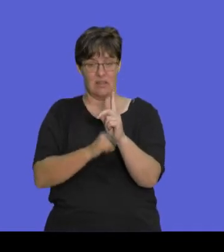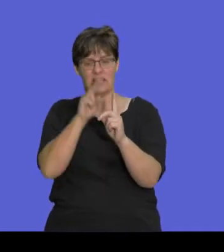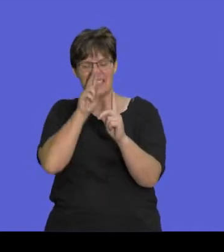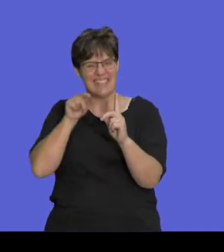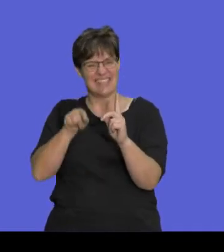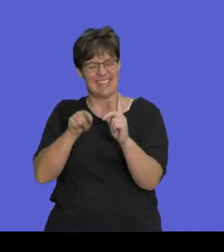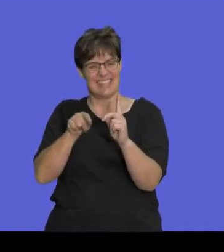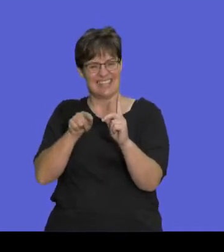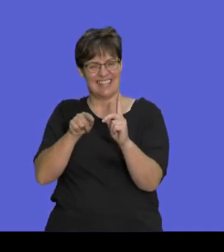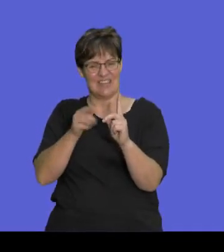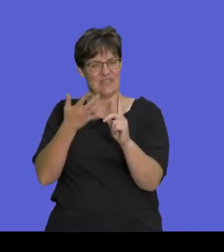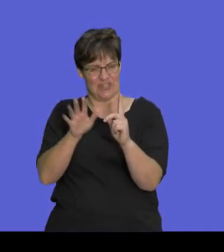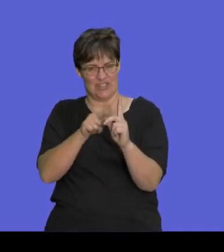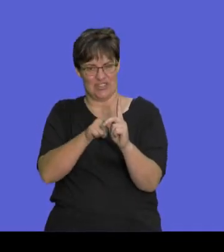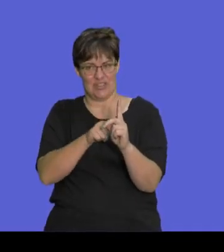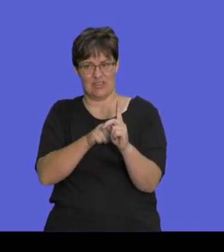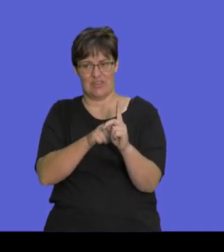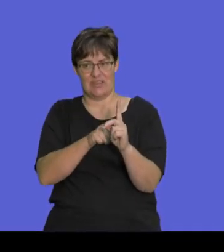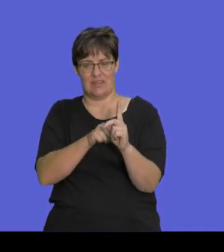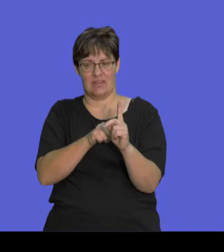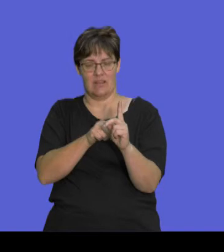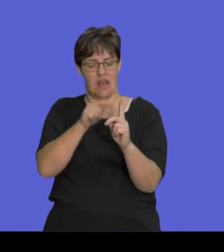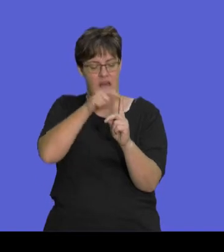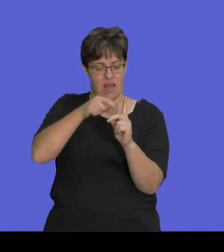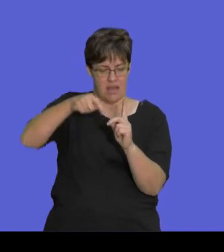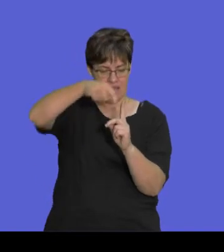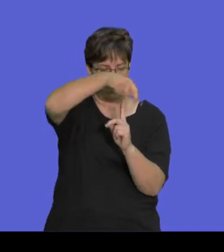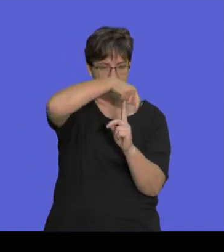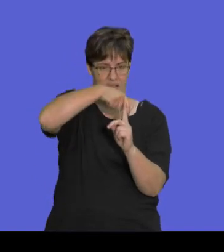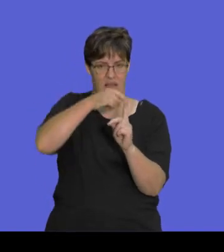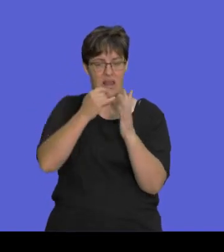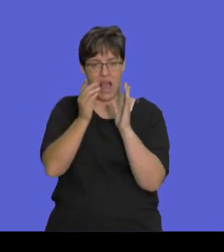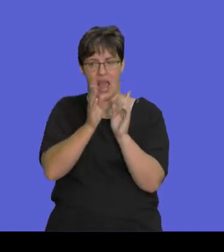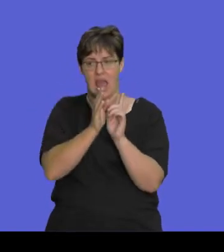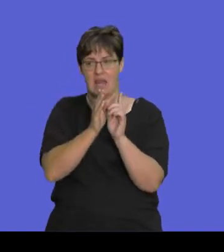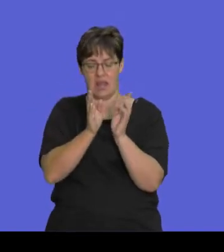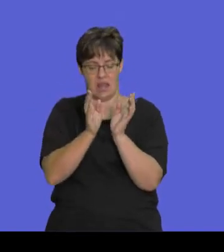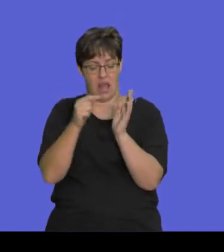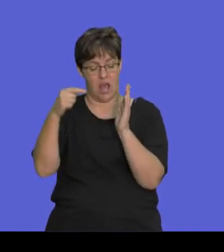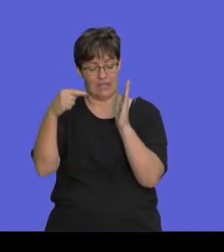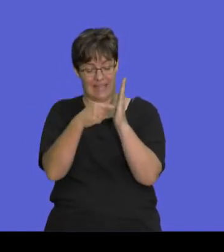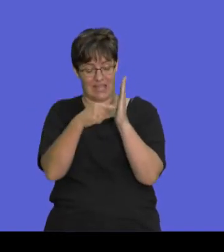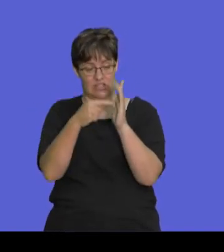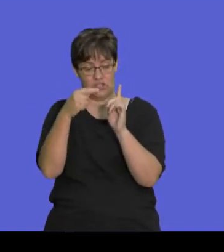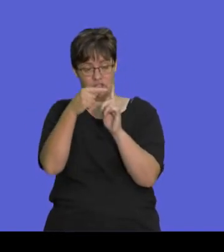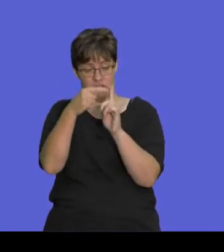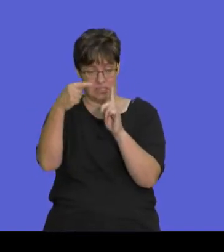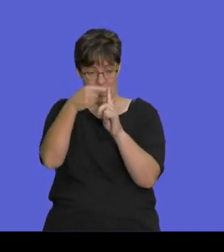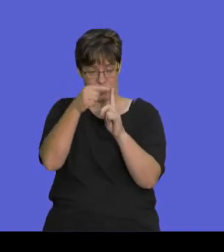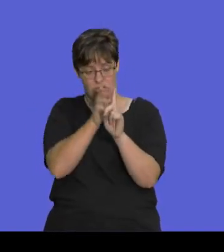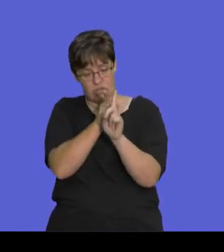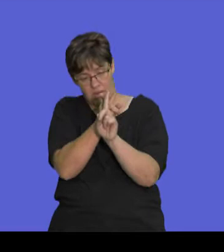we have seen in the simulation, we are saying that around this, the lines must be perpendicular,